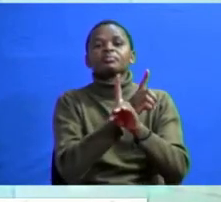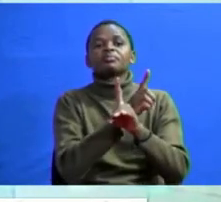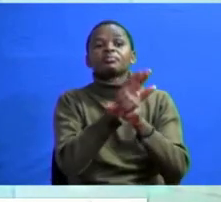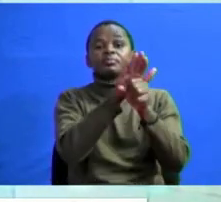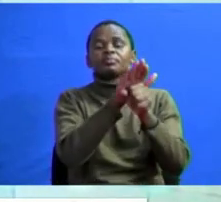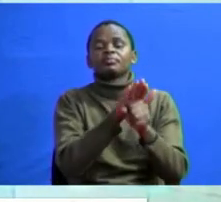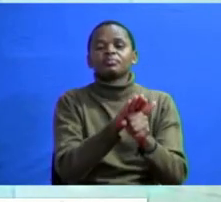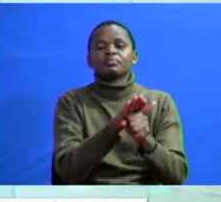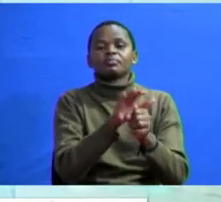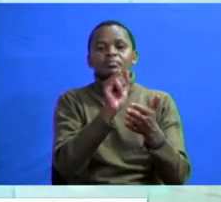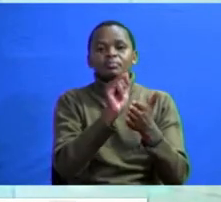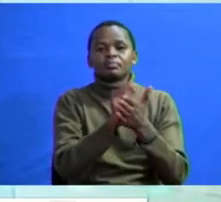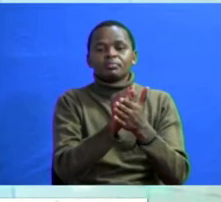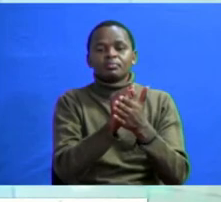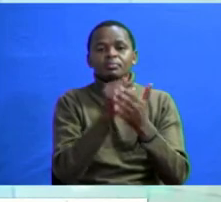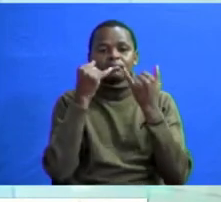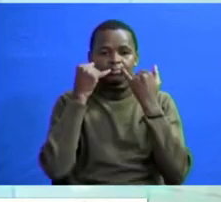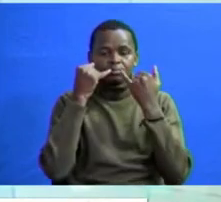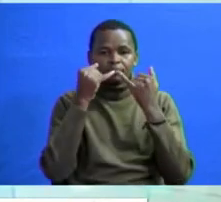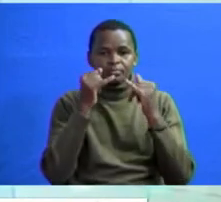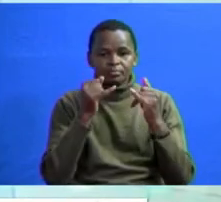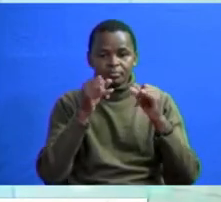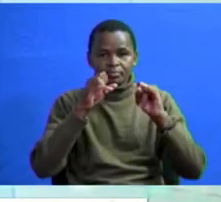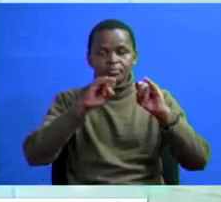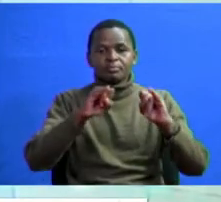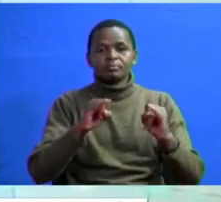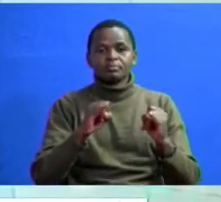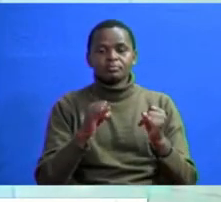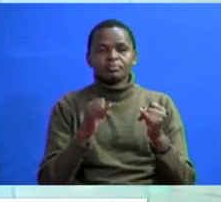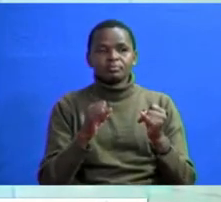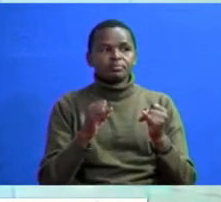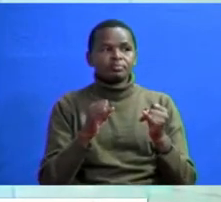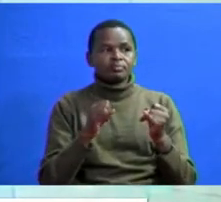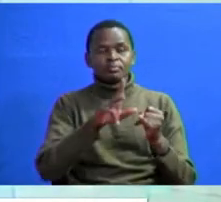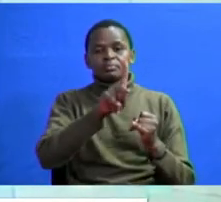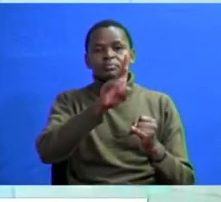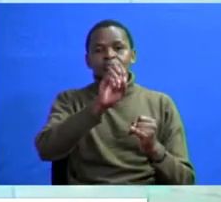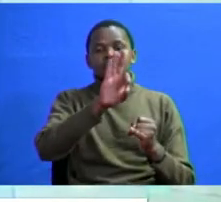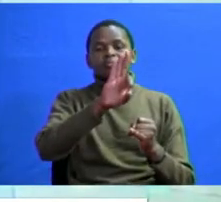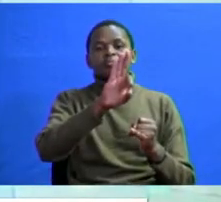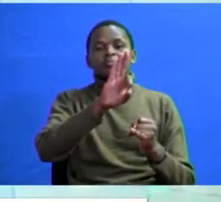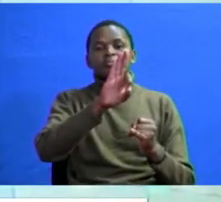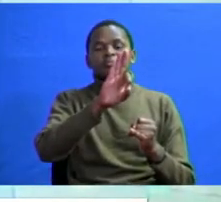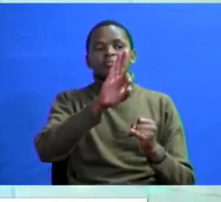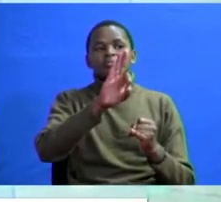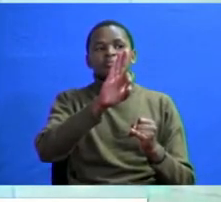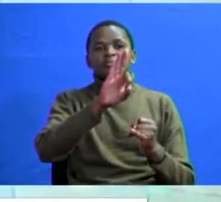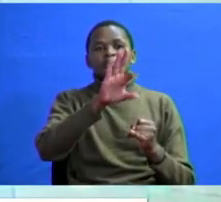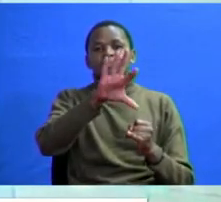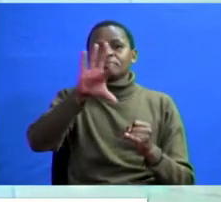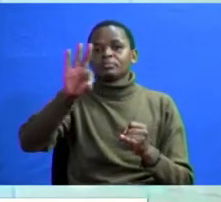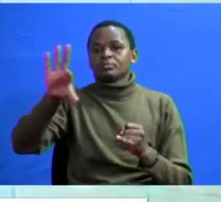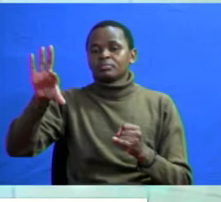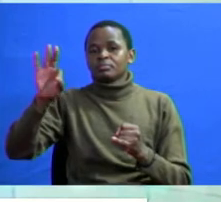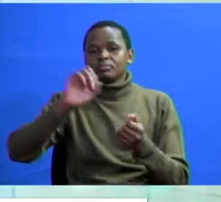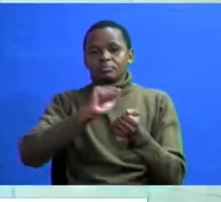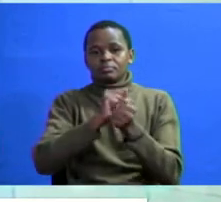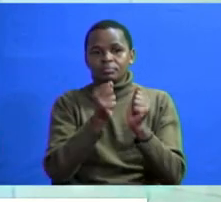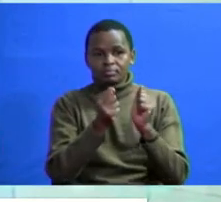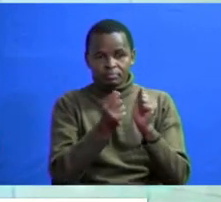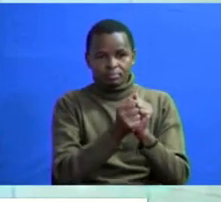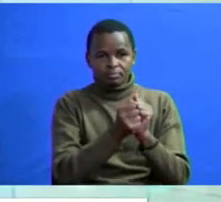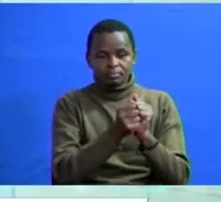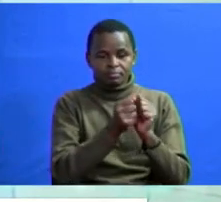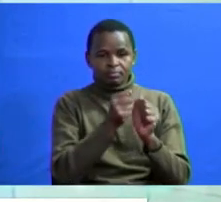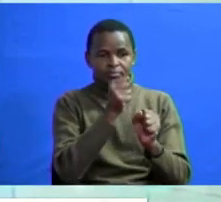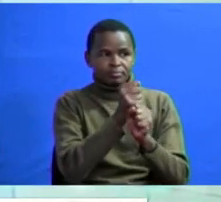forces that we're going to be informing you in this particular place. As far as KDF is concerned, a few appointments and a few changes that have been done